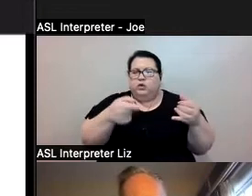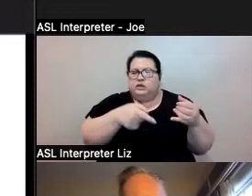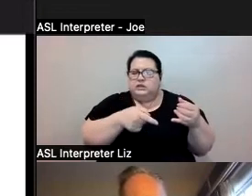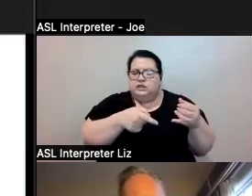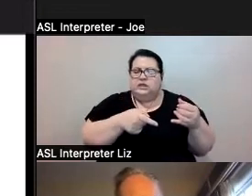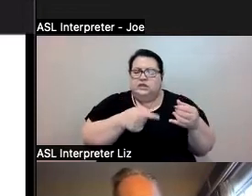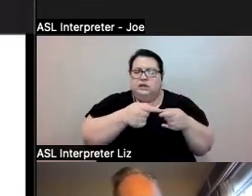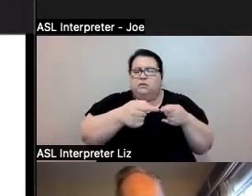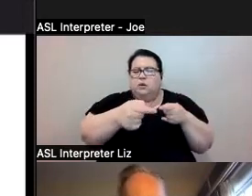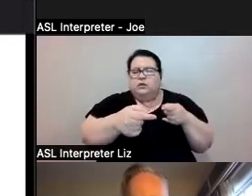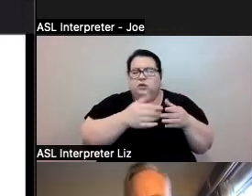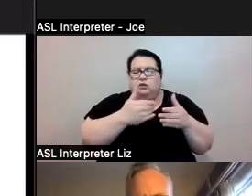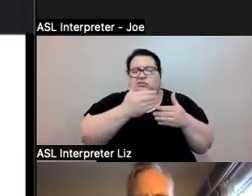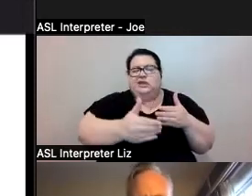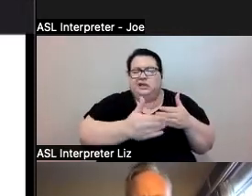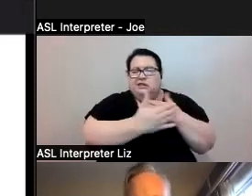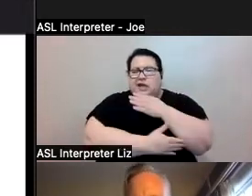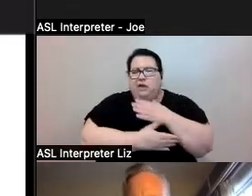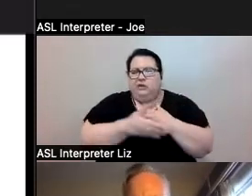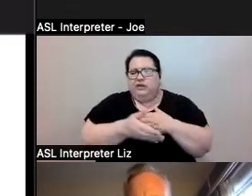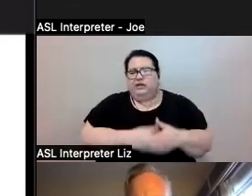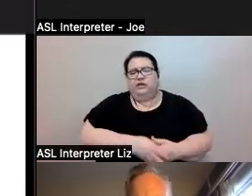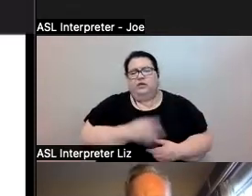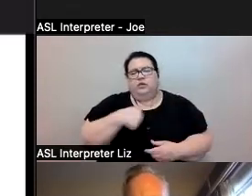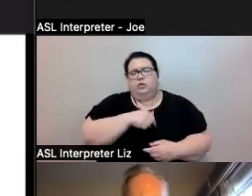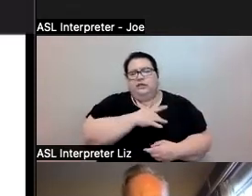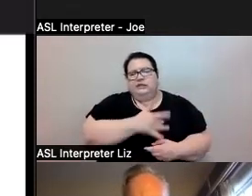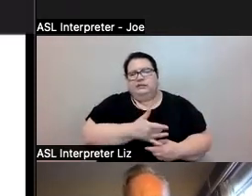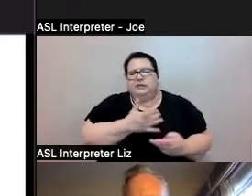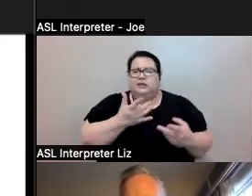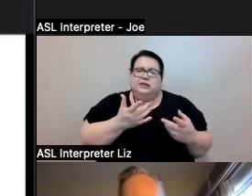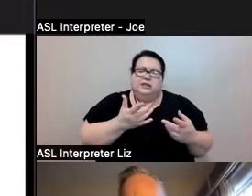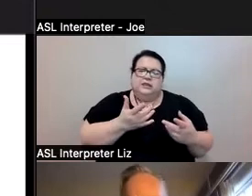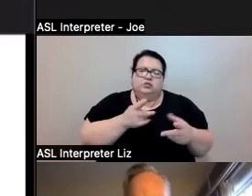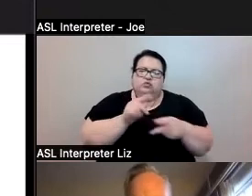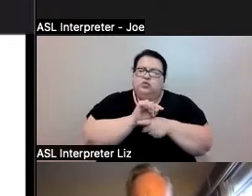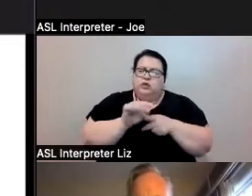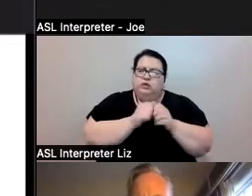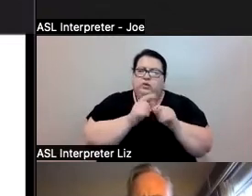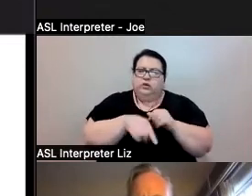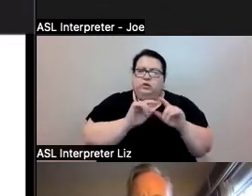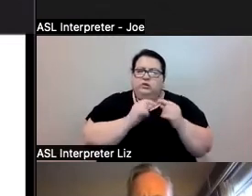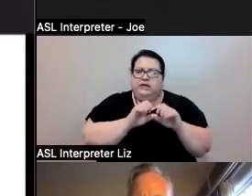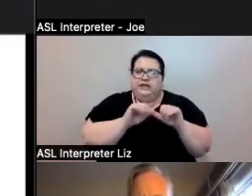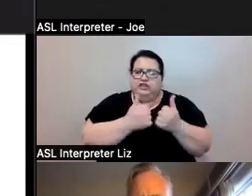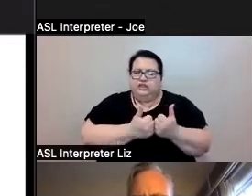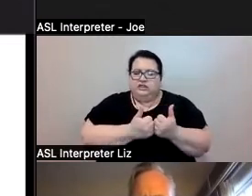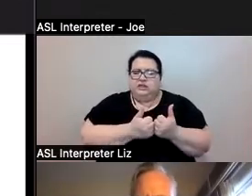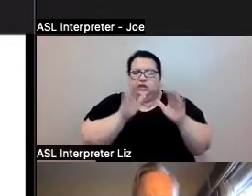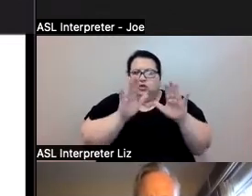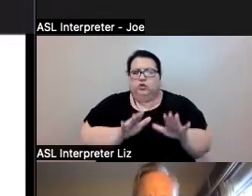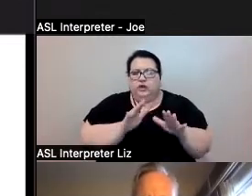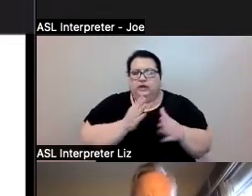an opposing or adjacent county, we typically train with those agencies. The great